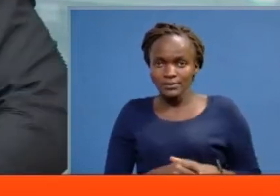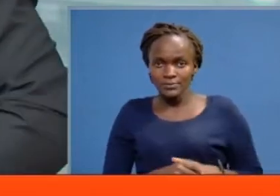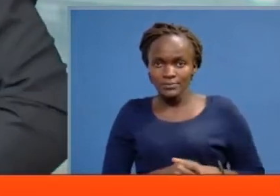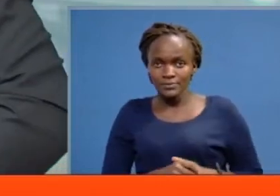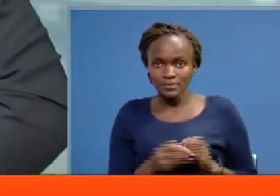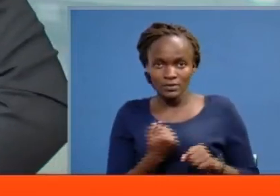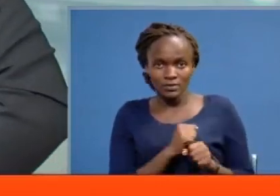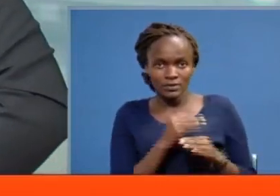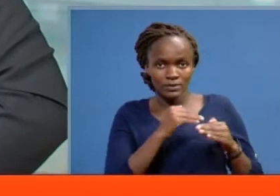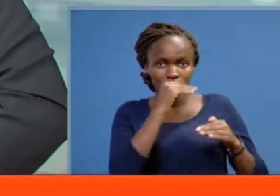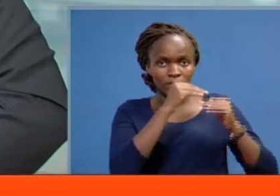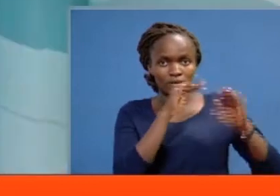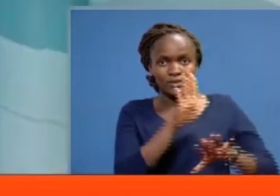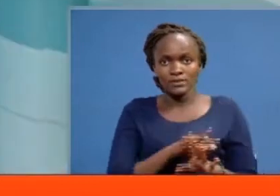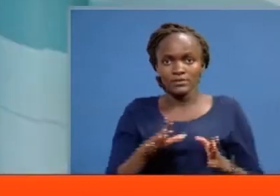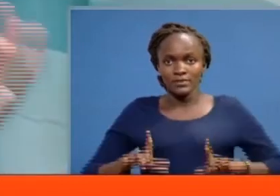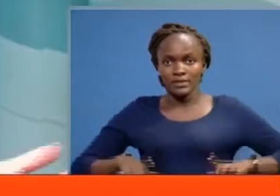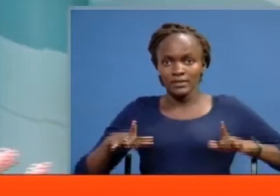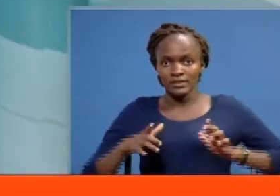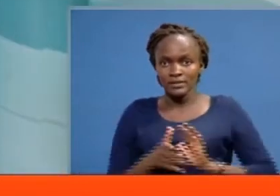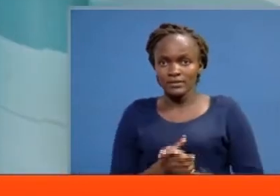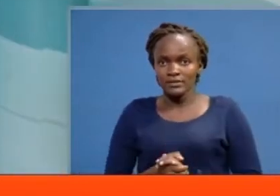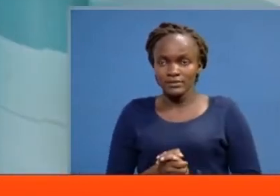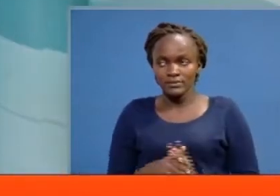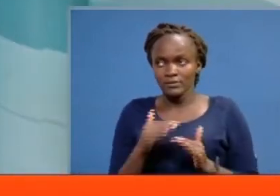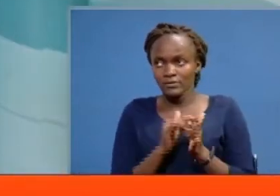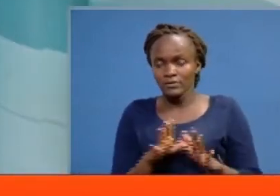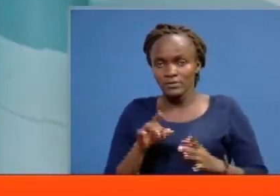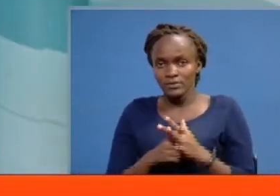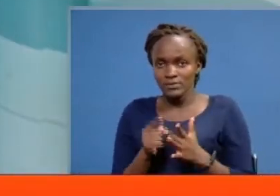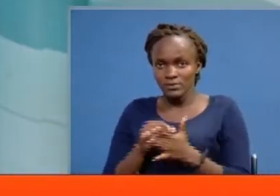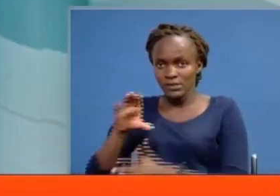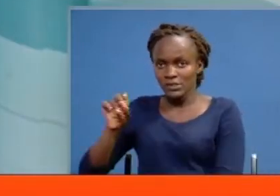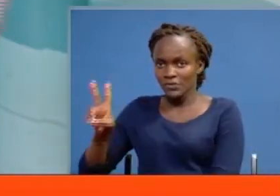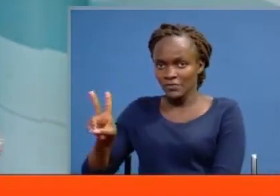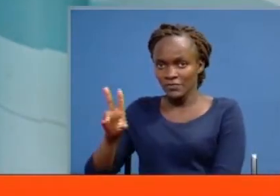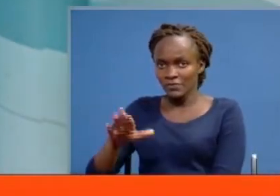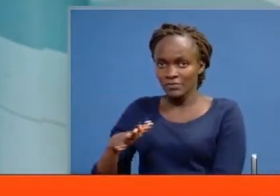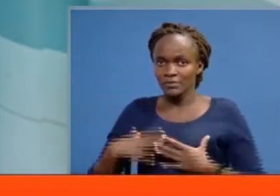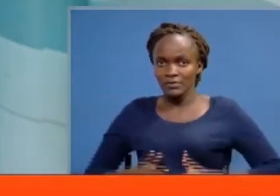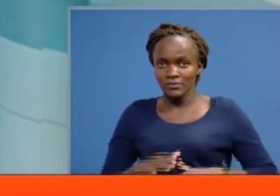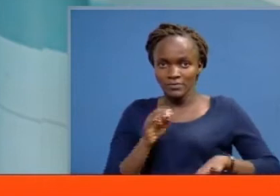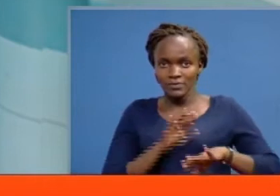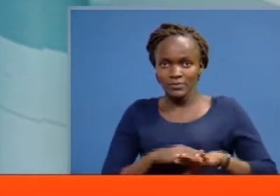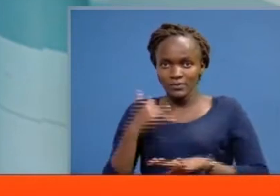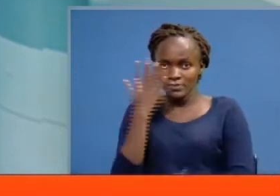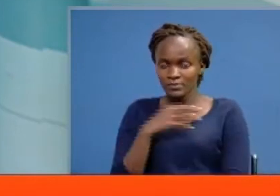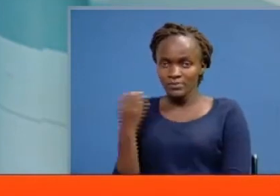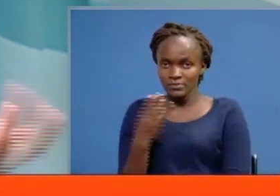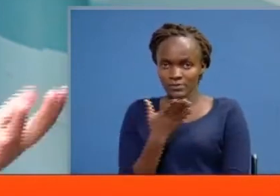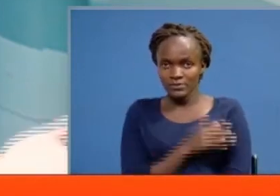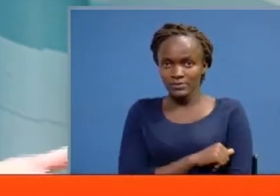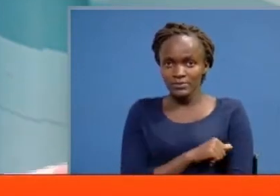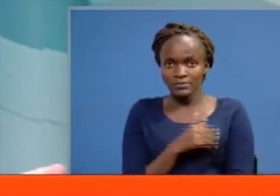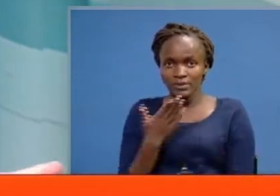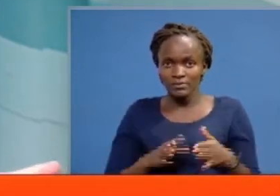to the next step of their life? Right. Even before going to the CV, you've mentioned that people have beautifully done CVs that